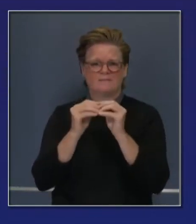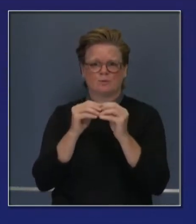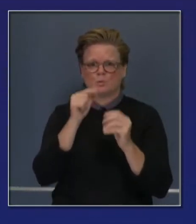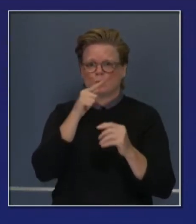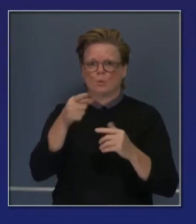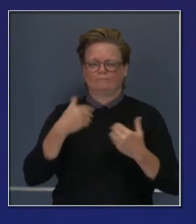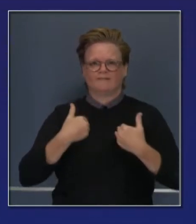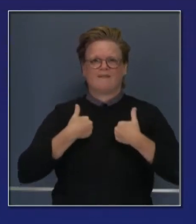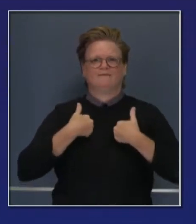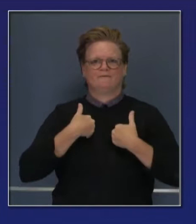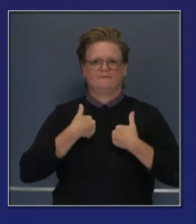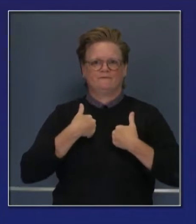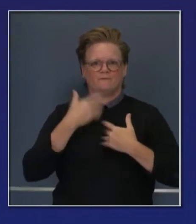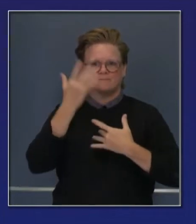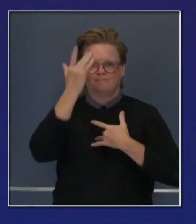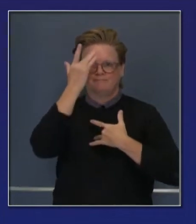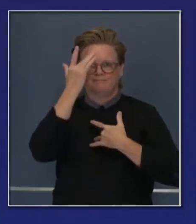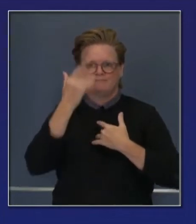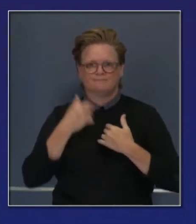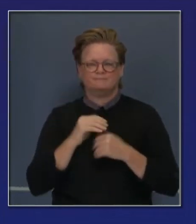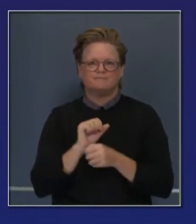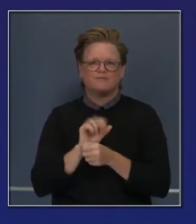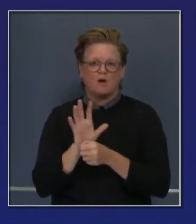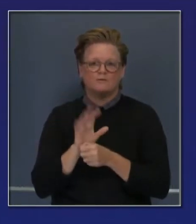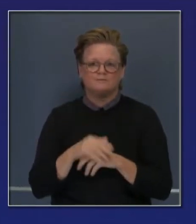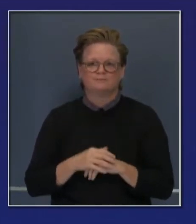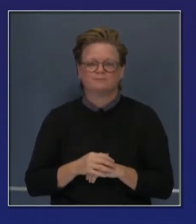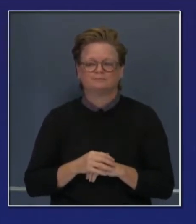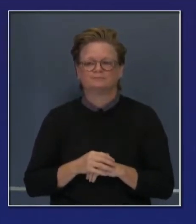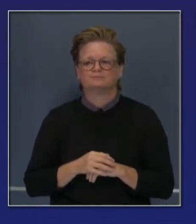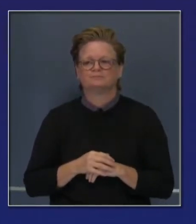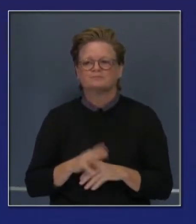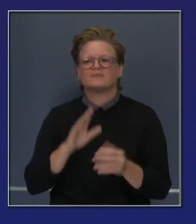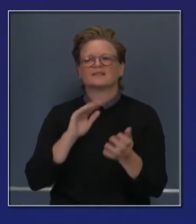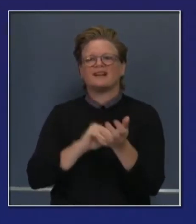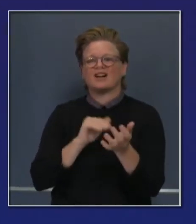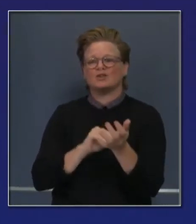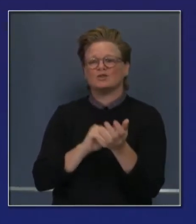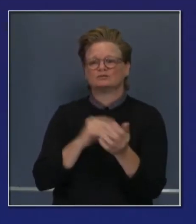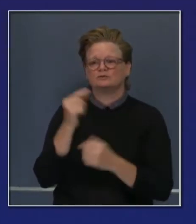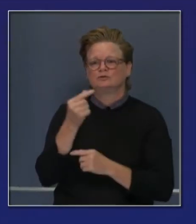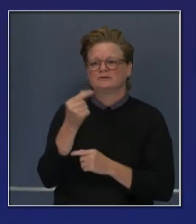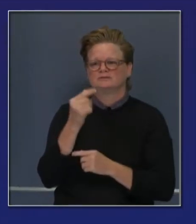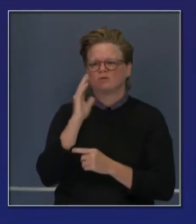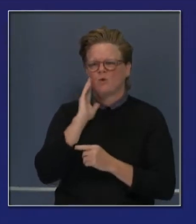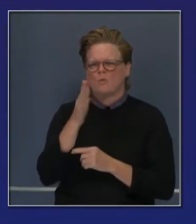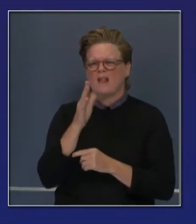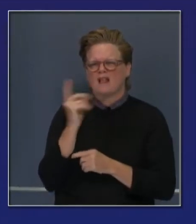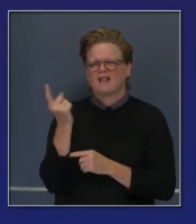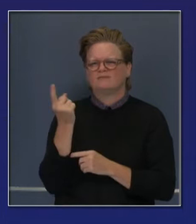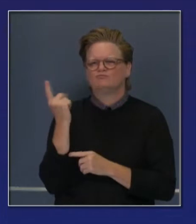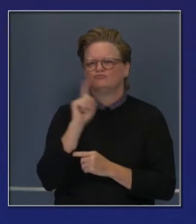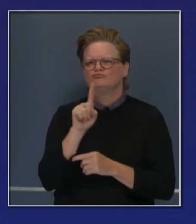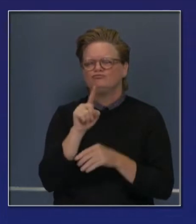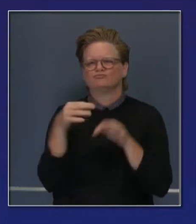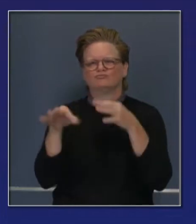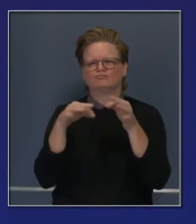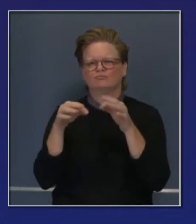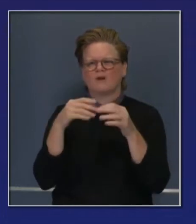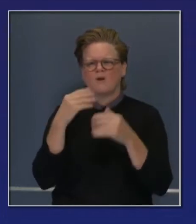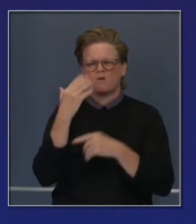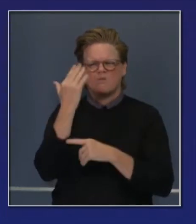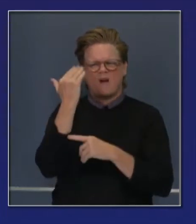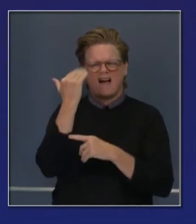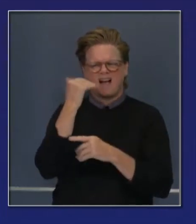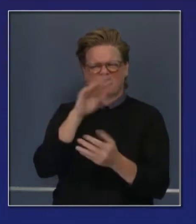explain what's on this slide, that 3,142 and the date that's attached to that, and the current number of a little over 4,200